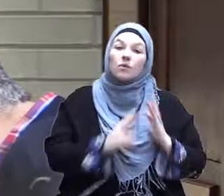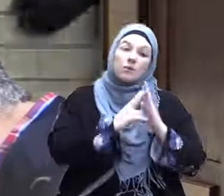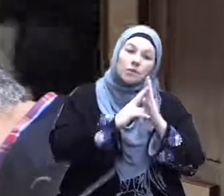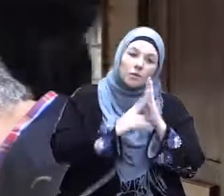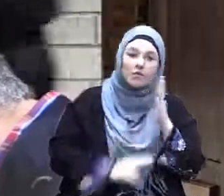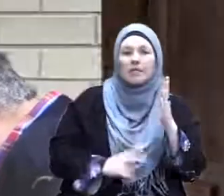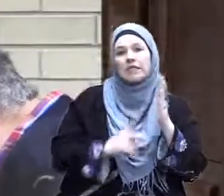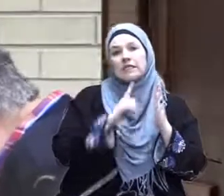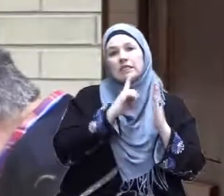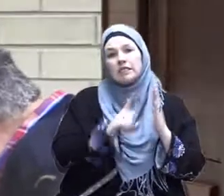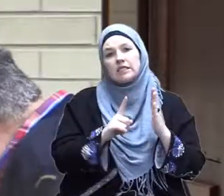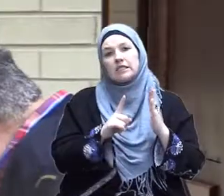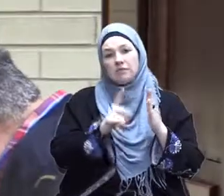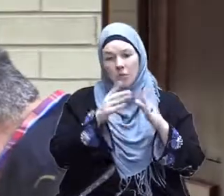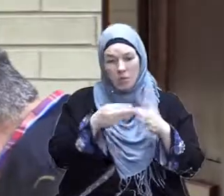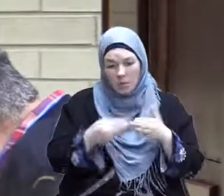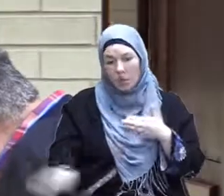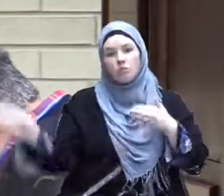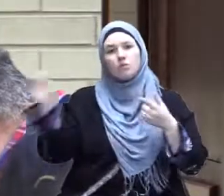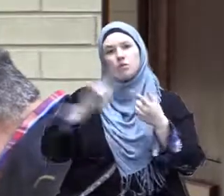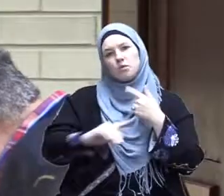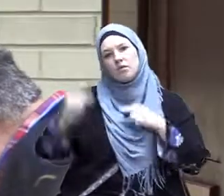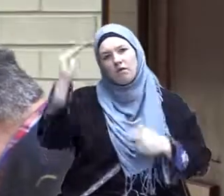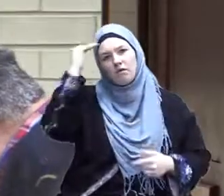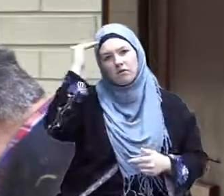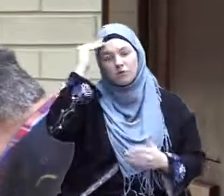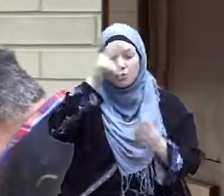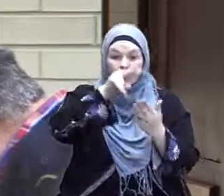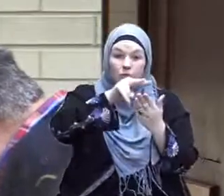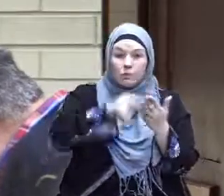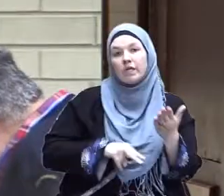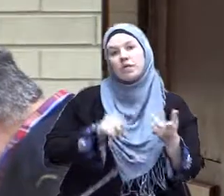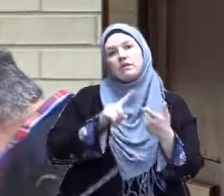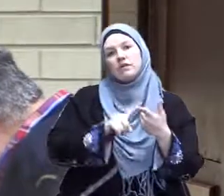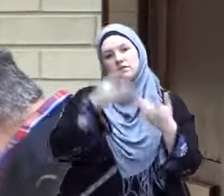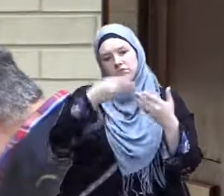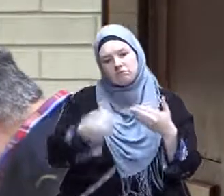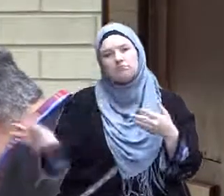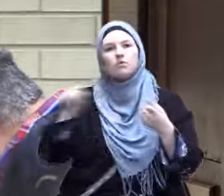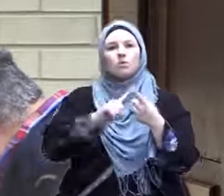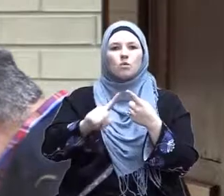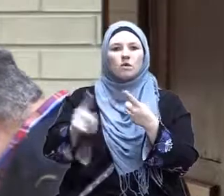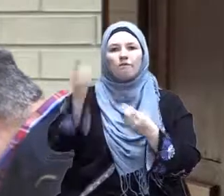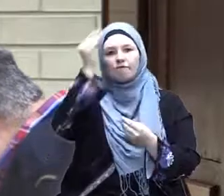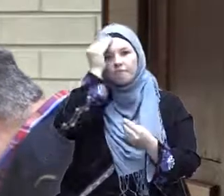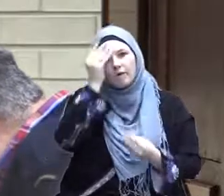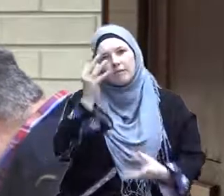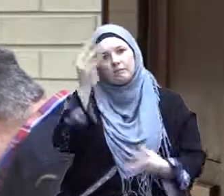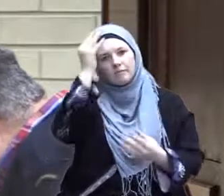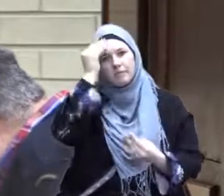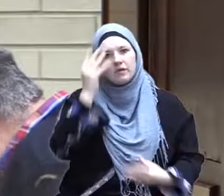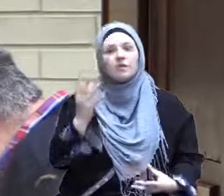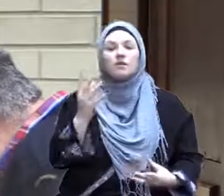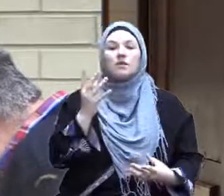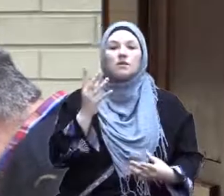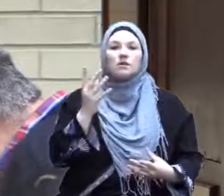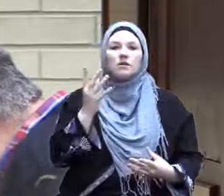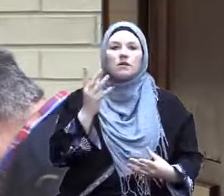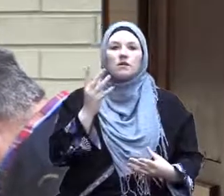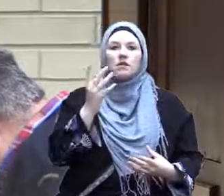Read is the gateway to knowledge. Read is the gateway to information. It is the gateway